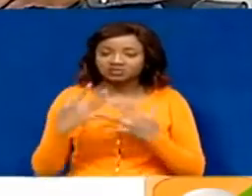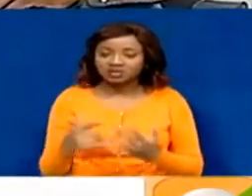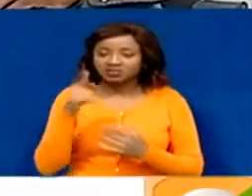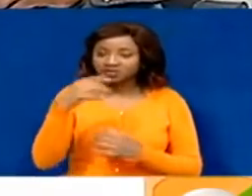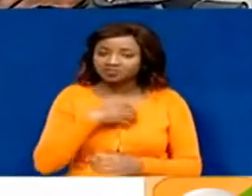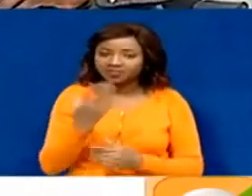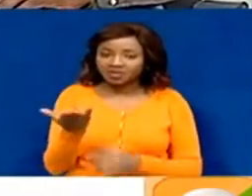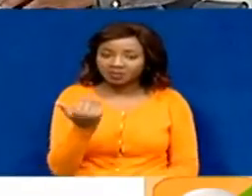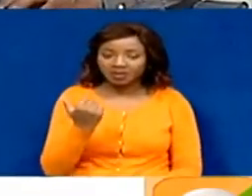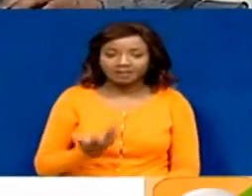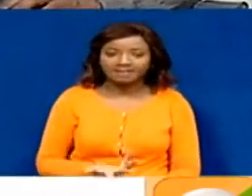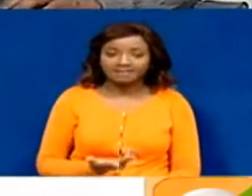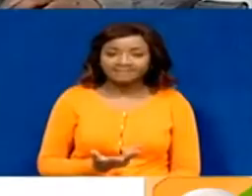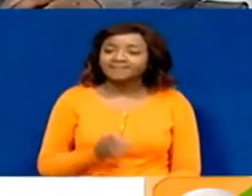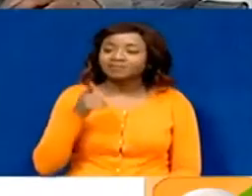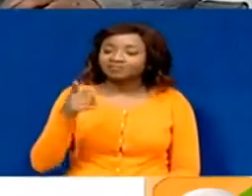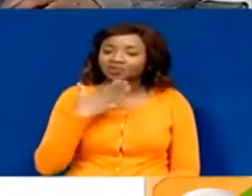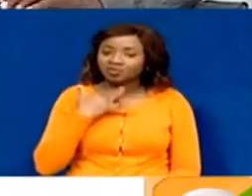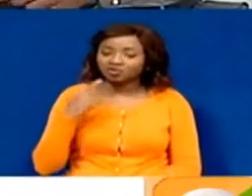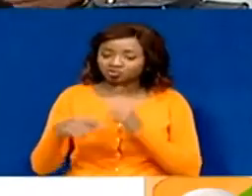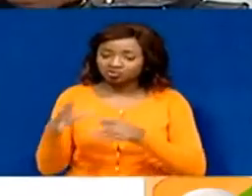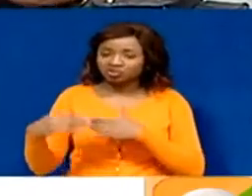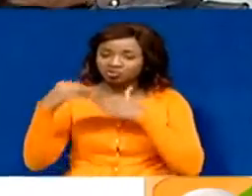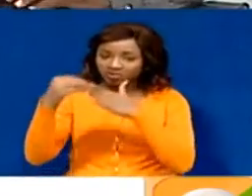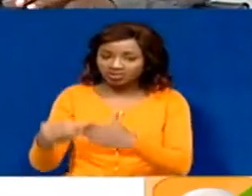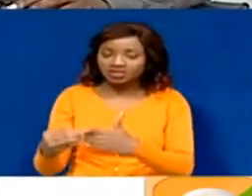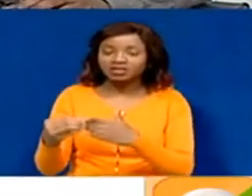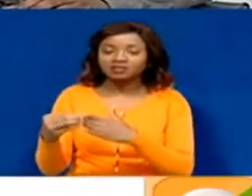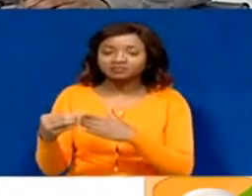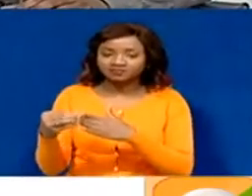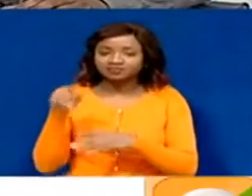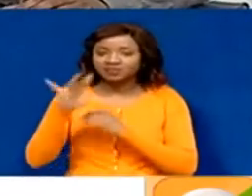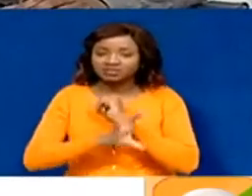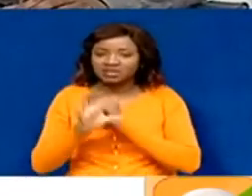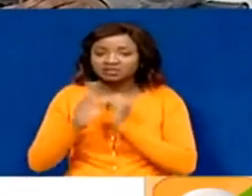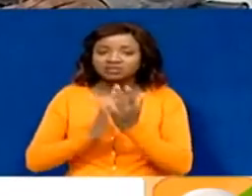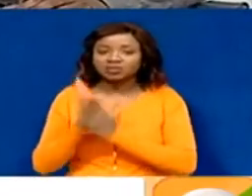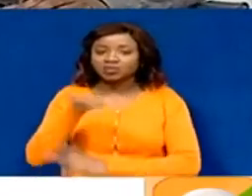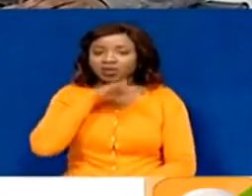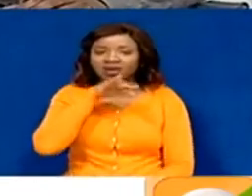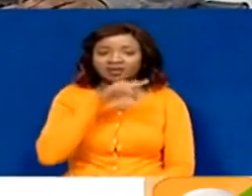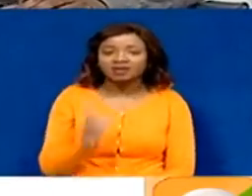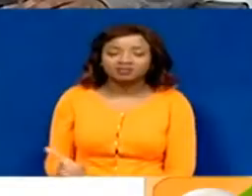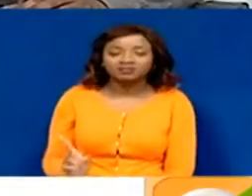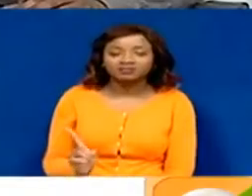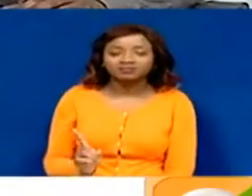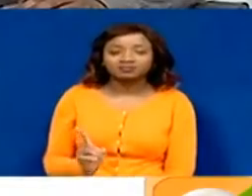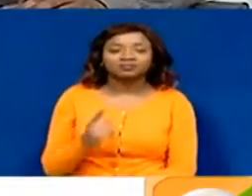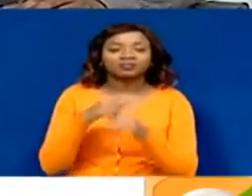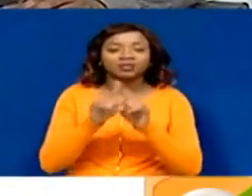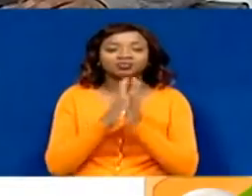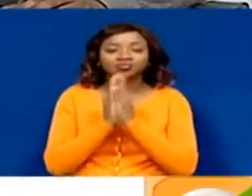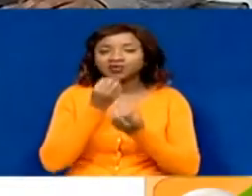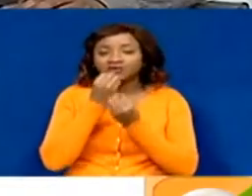alliance claims the president is seeking to continue his leadership through the candidature of ODM leader Raila Odinga. And as Sam